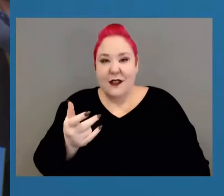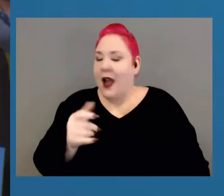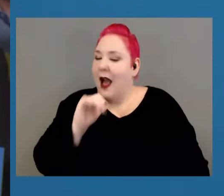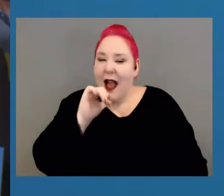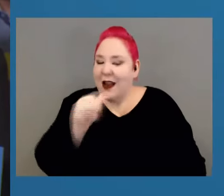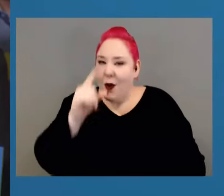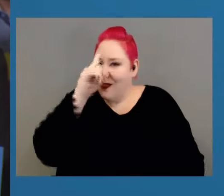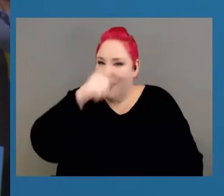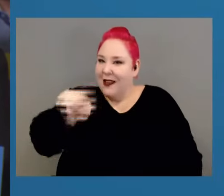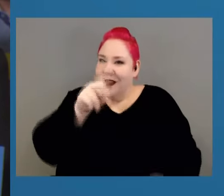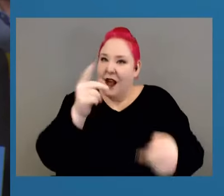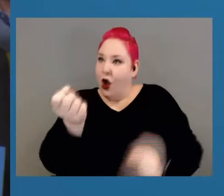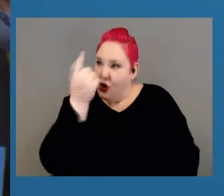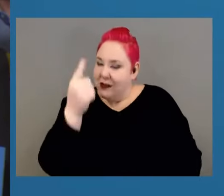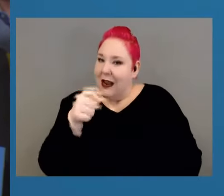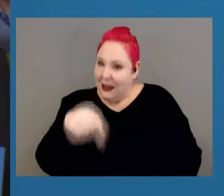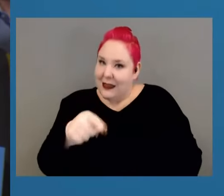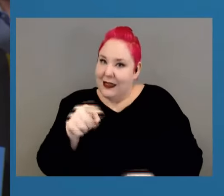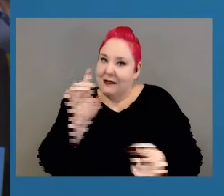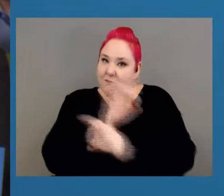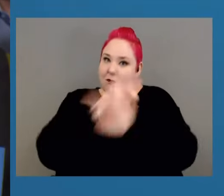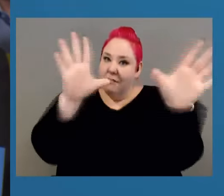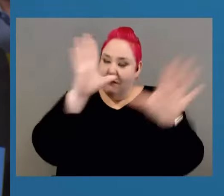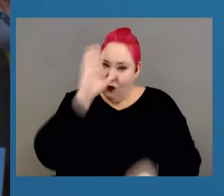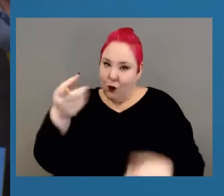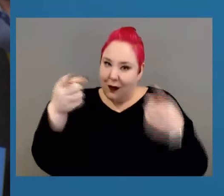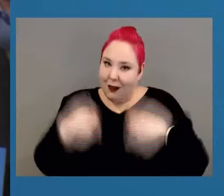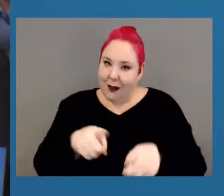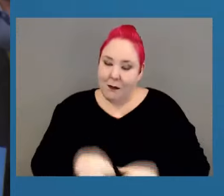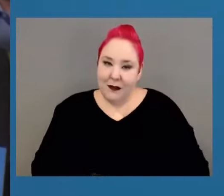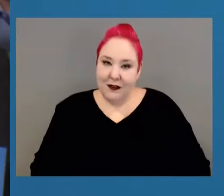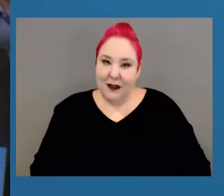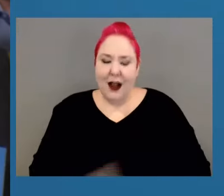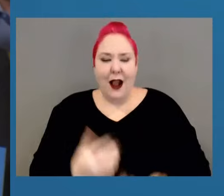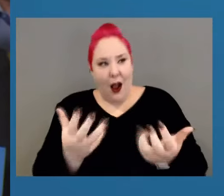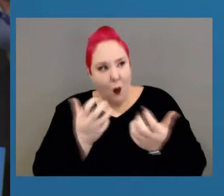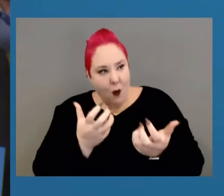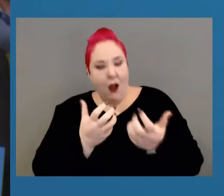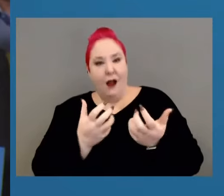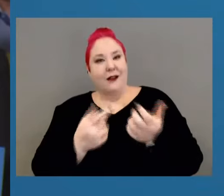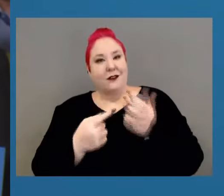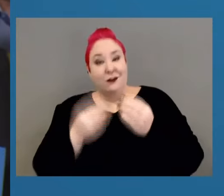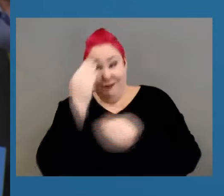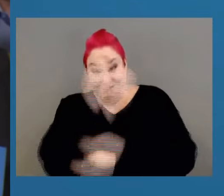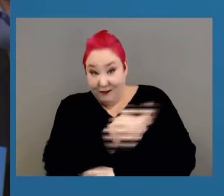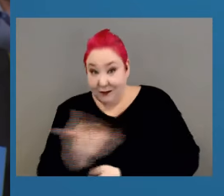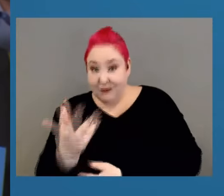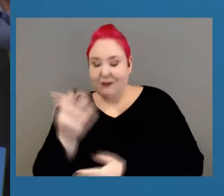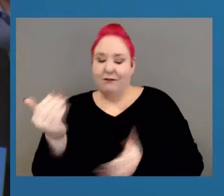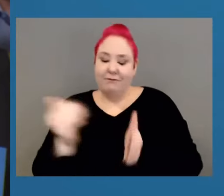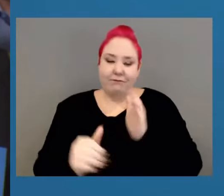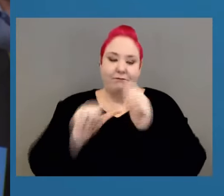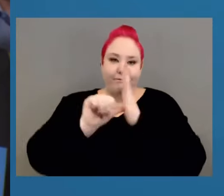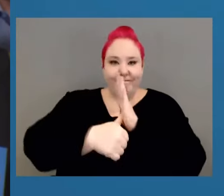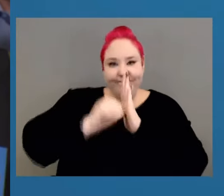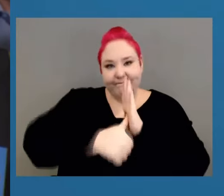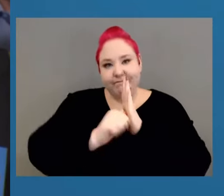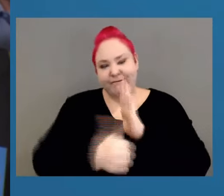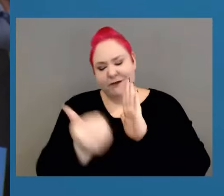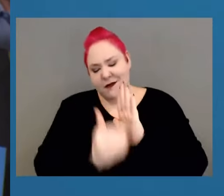coming. And that's what I want to put out there now and continue echoing this and reinforcing this and letting them know what's